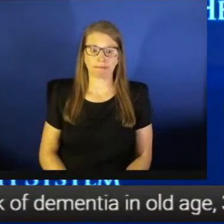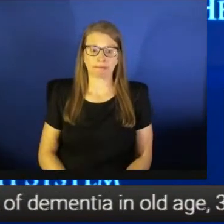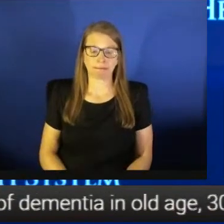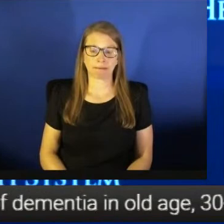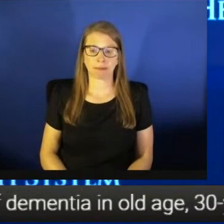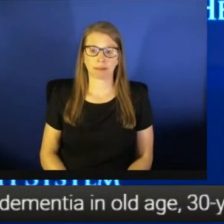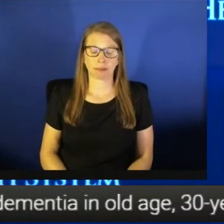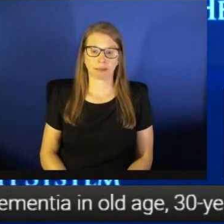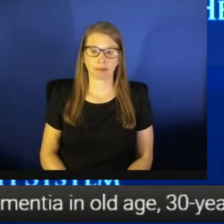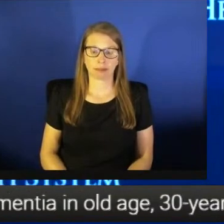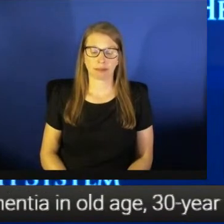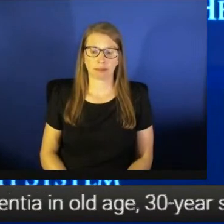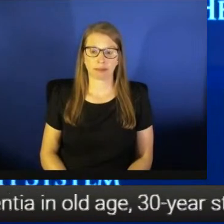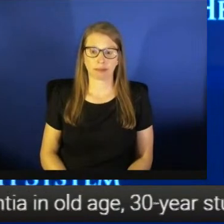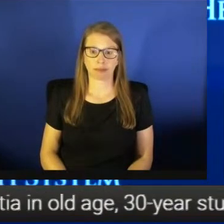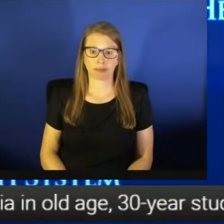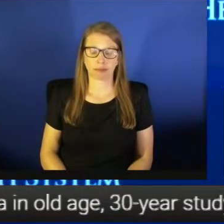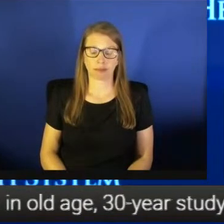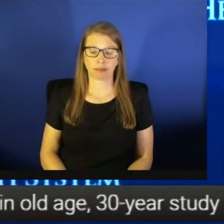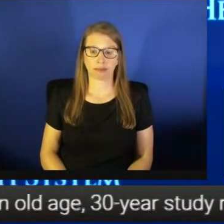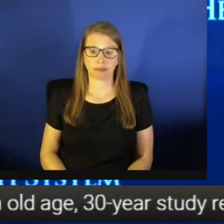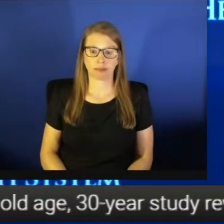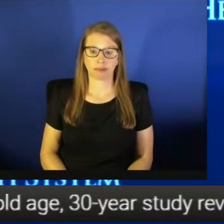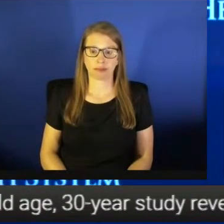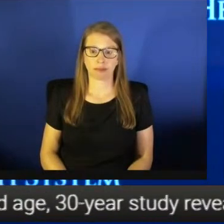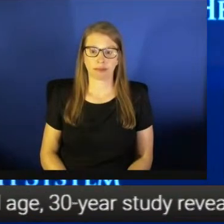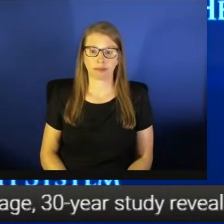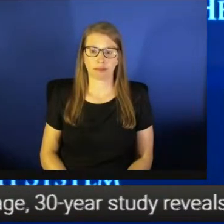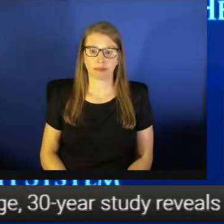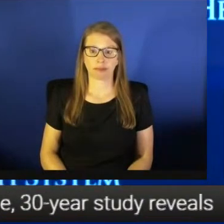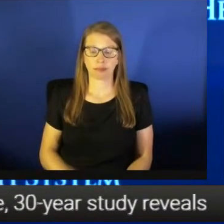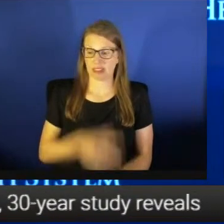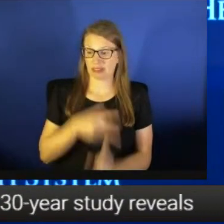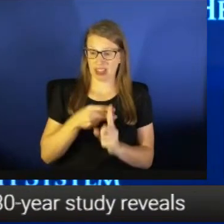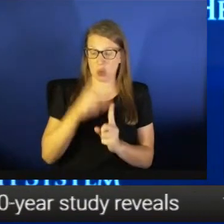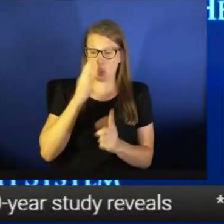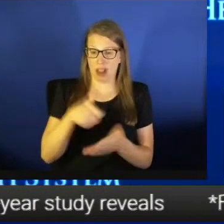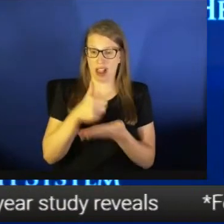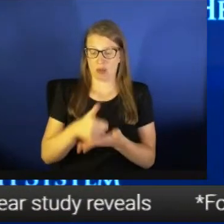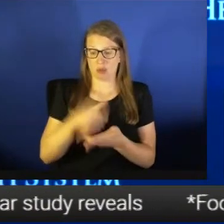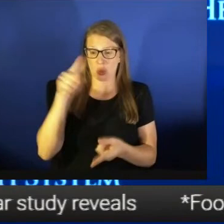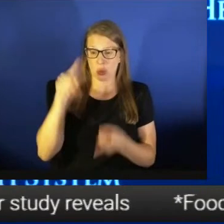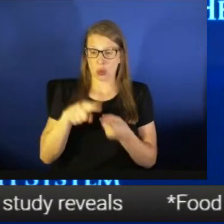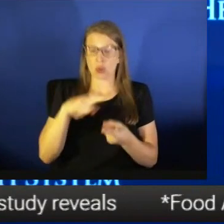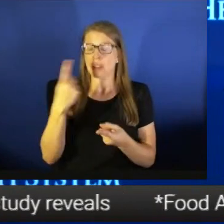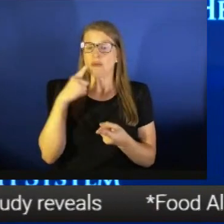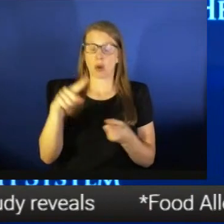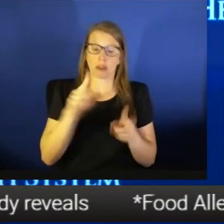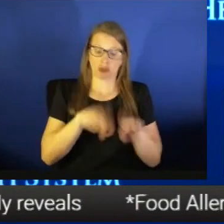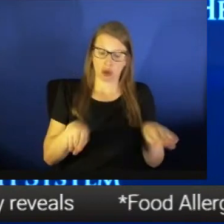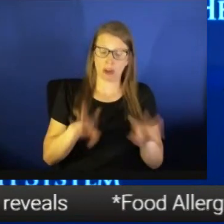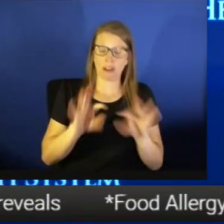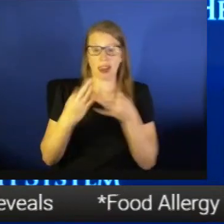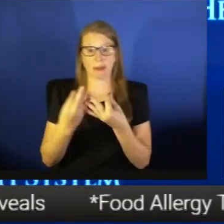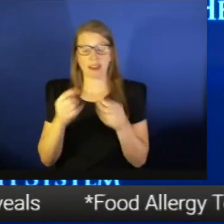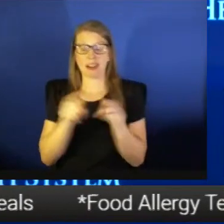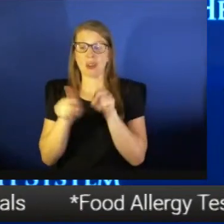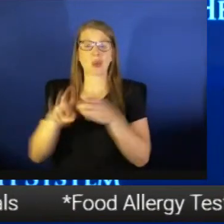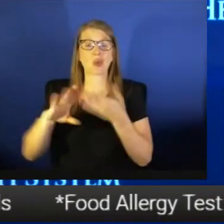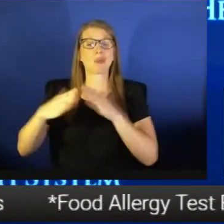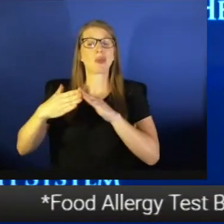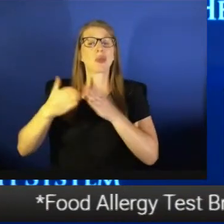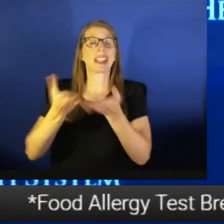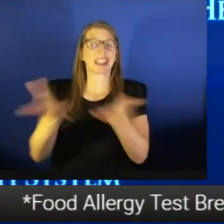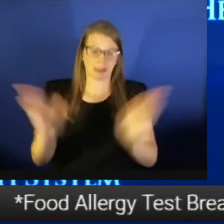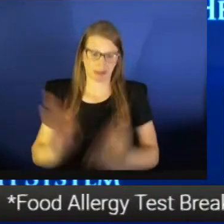way towards mitigating risk, not just for children, not just for families, but for the greater community. And so those are of